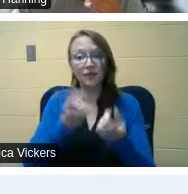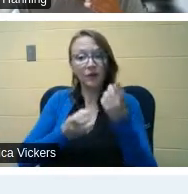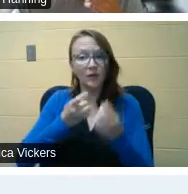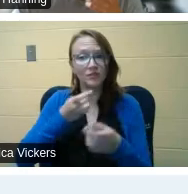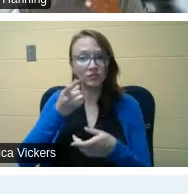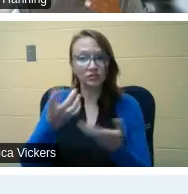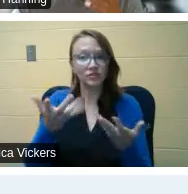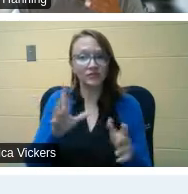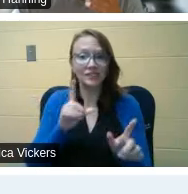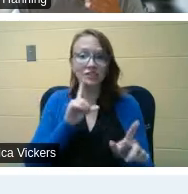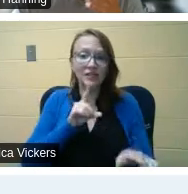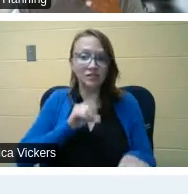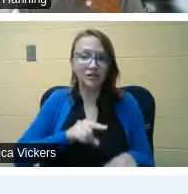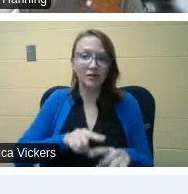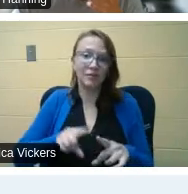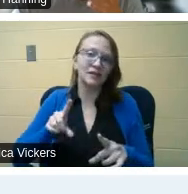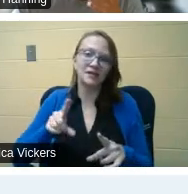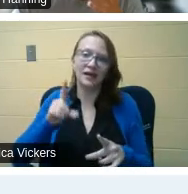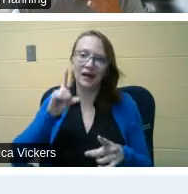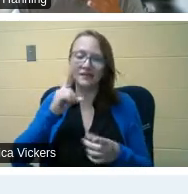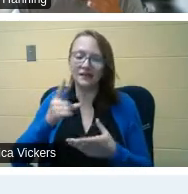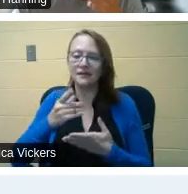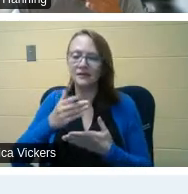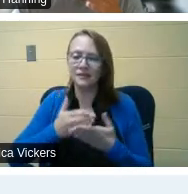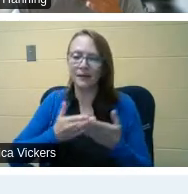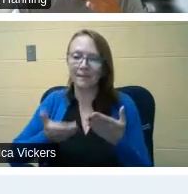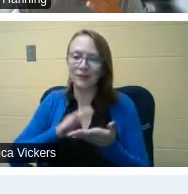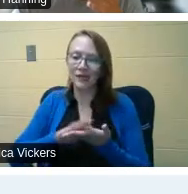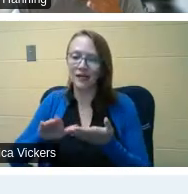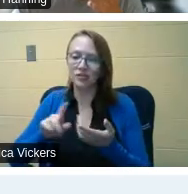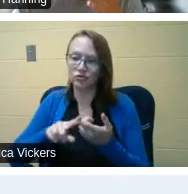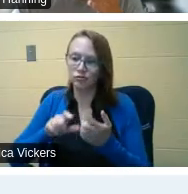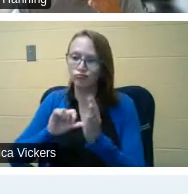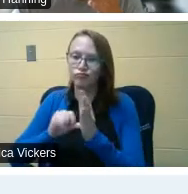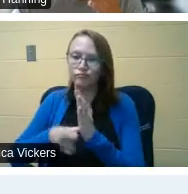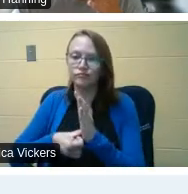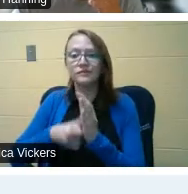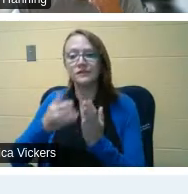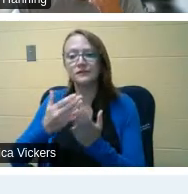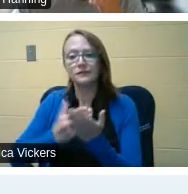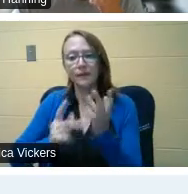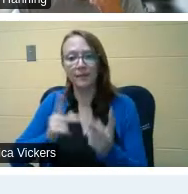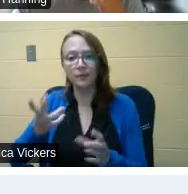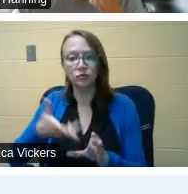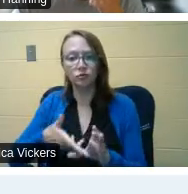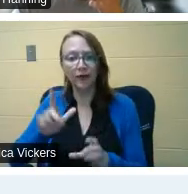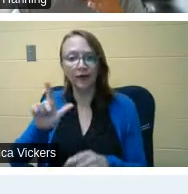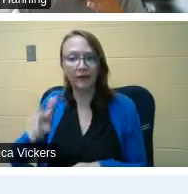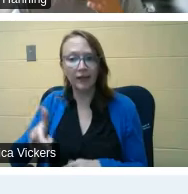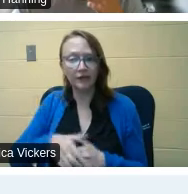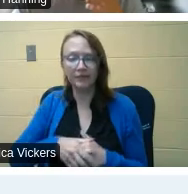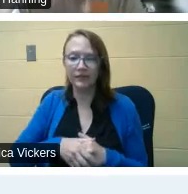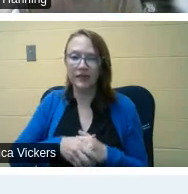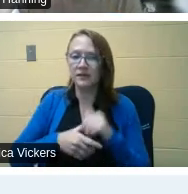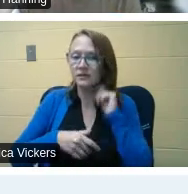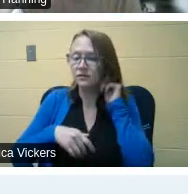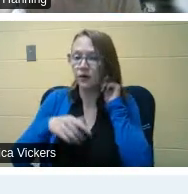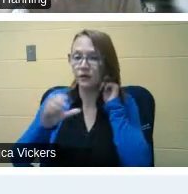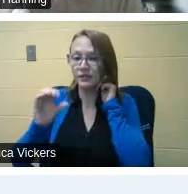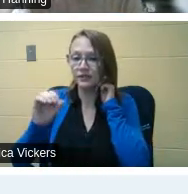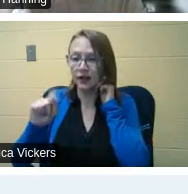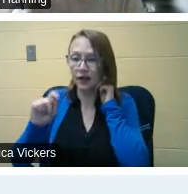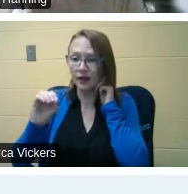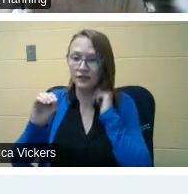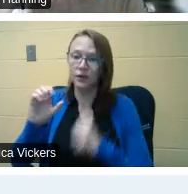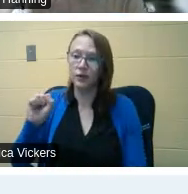think it's nice for us to bring back. We saw that some people joined it later in the time. So does OctoStudio work both with Android